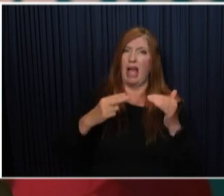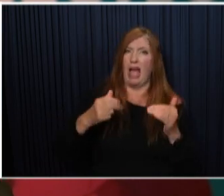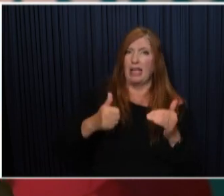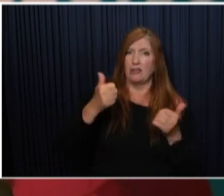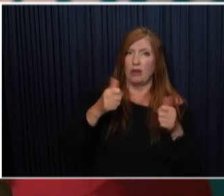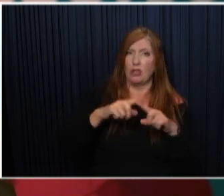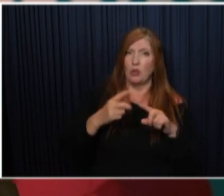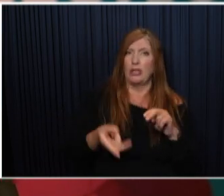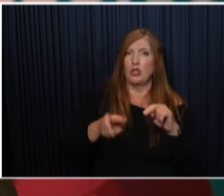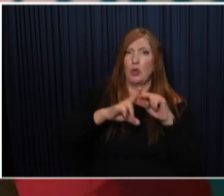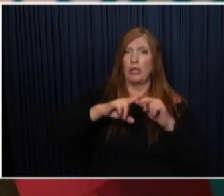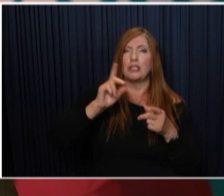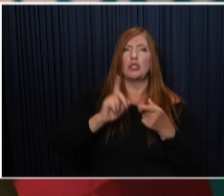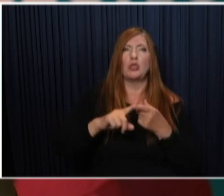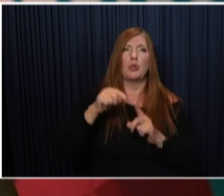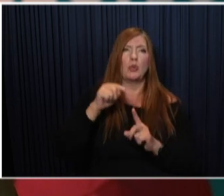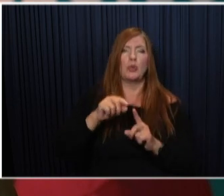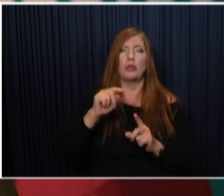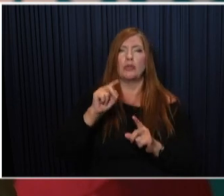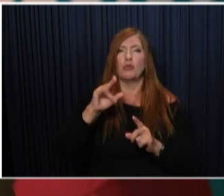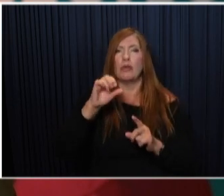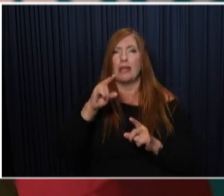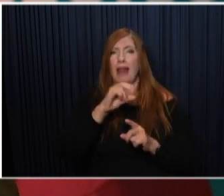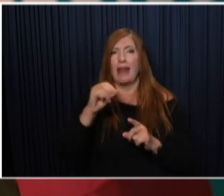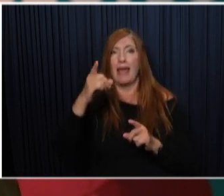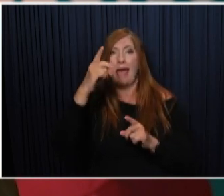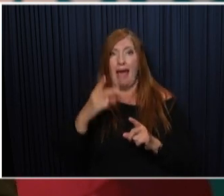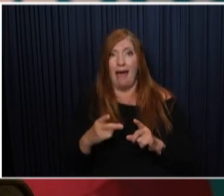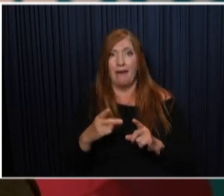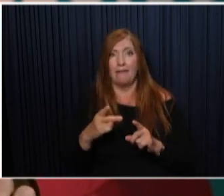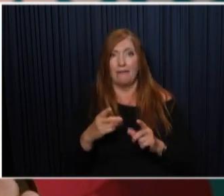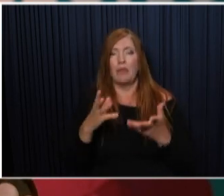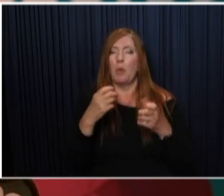that to $1.5 trillion.